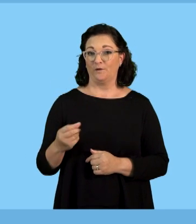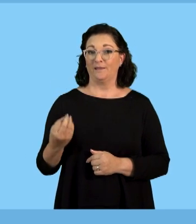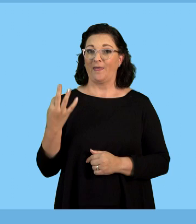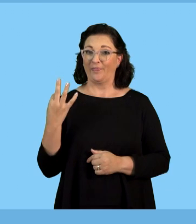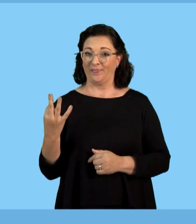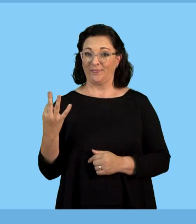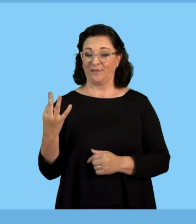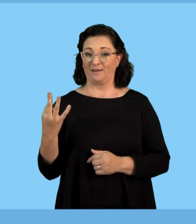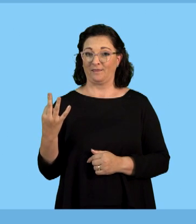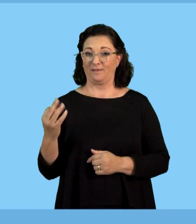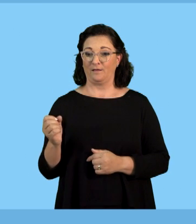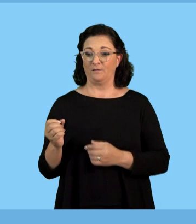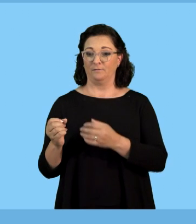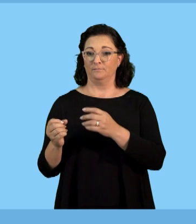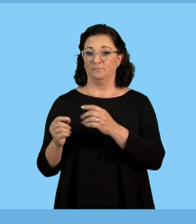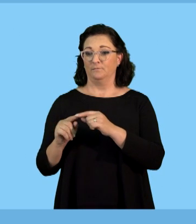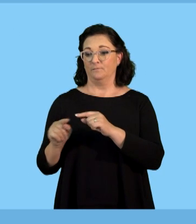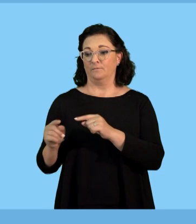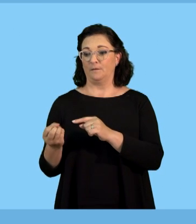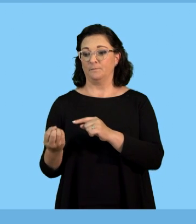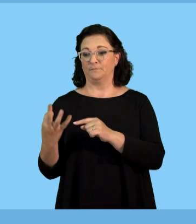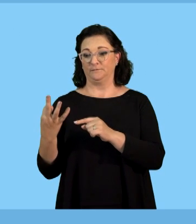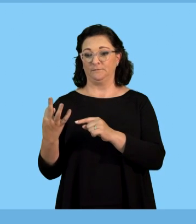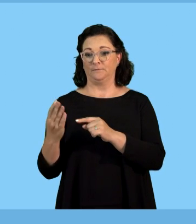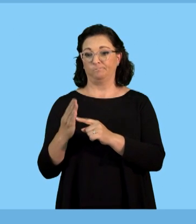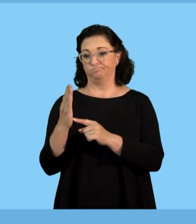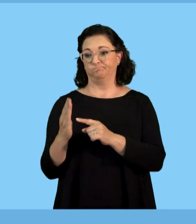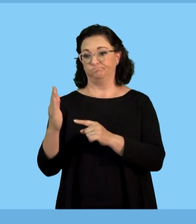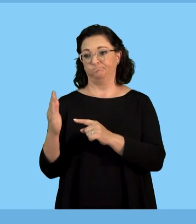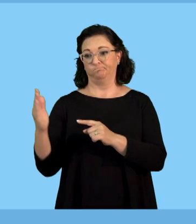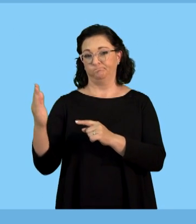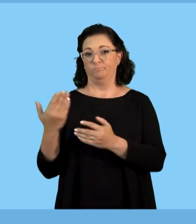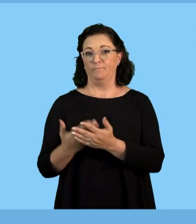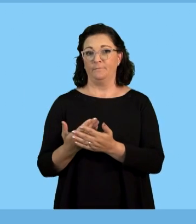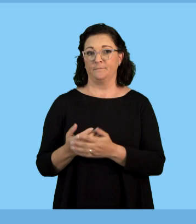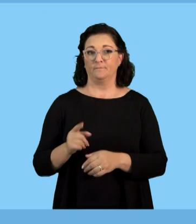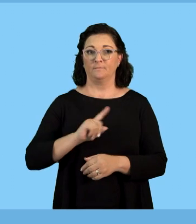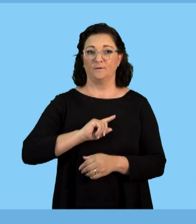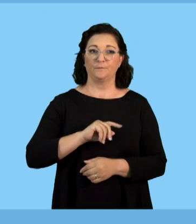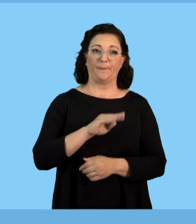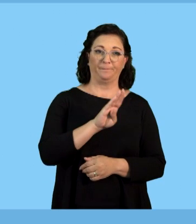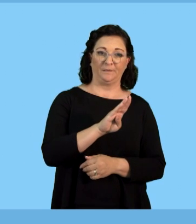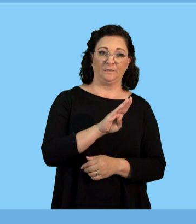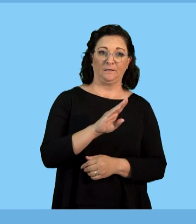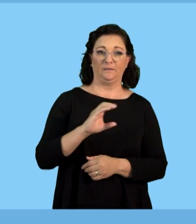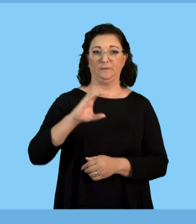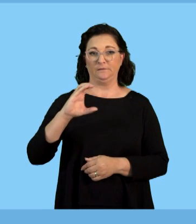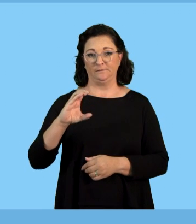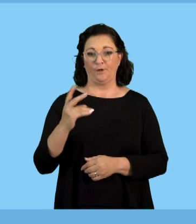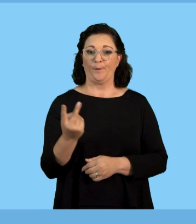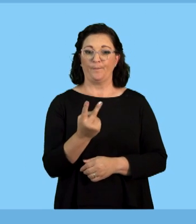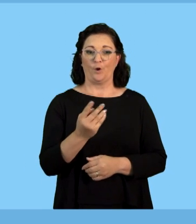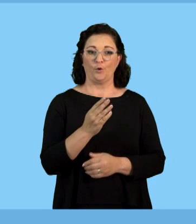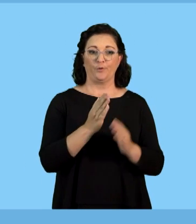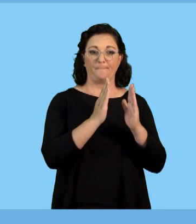has 3 paths to follow. There's this branch, that branch, and also that branch. So these two, B and C, are connected